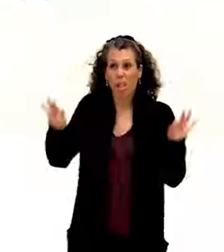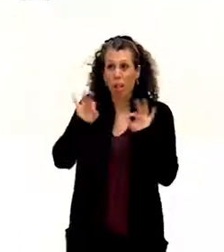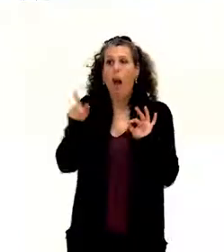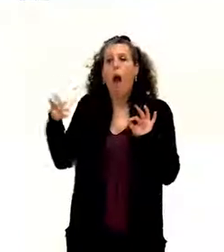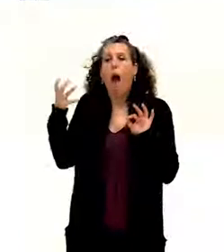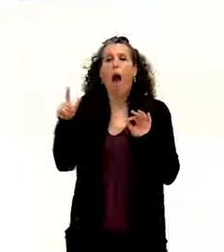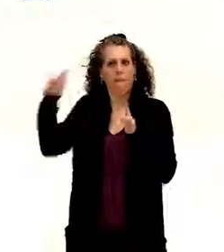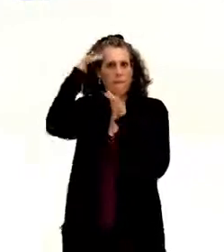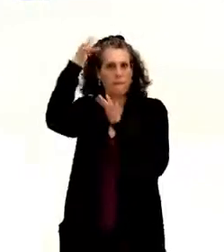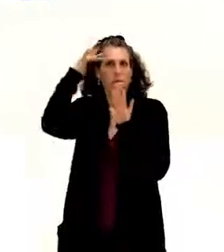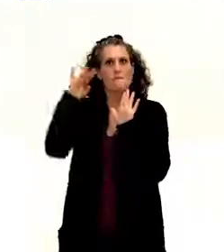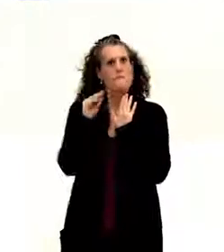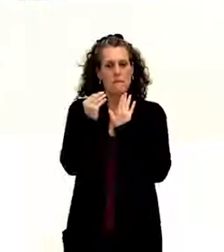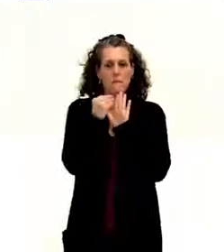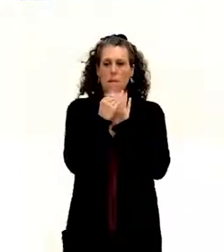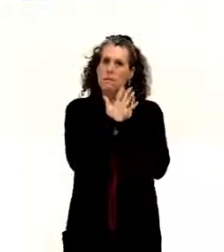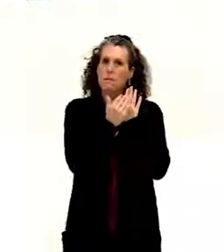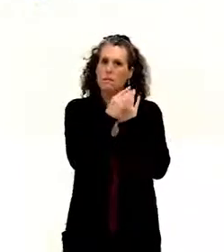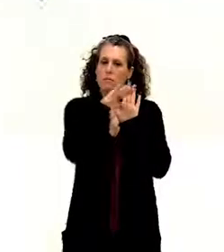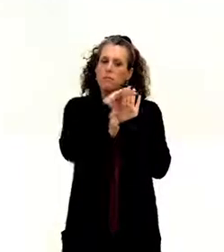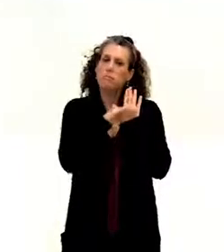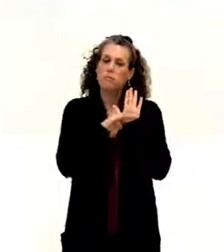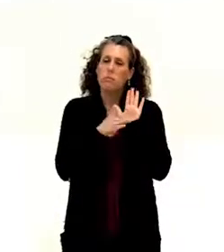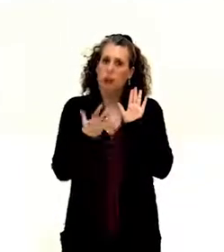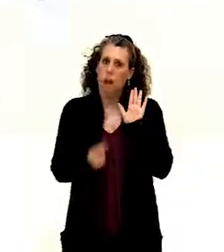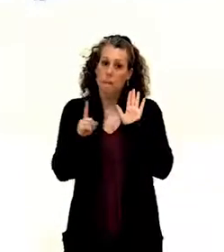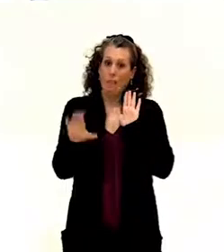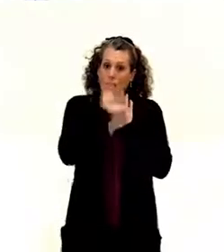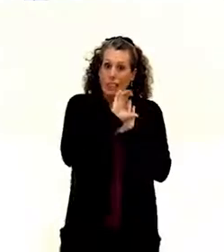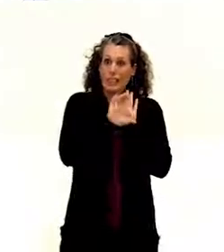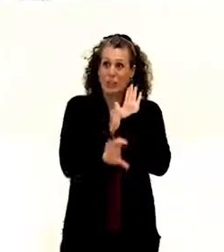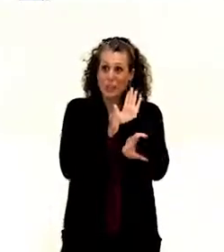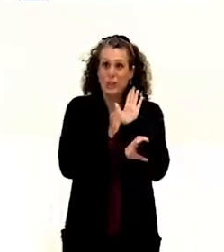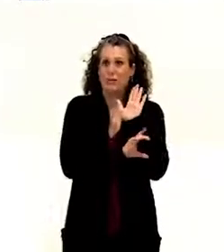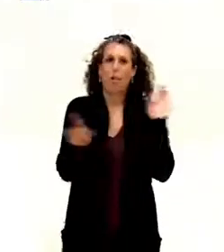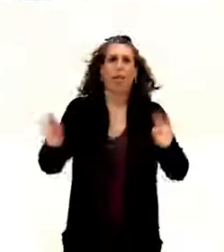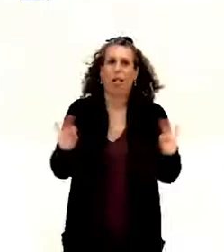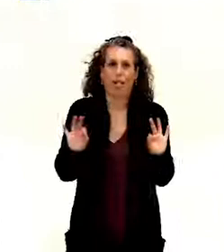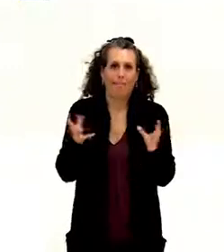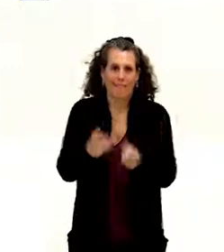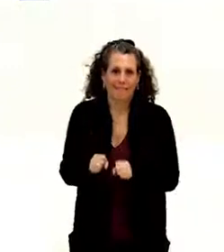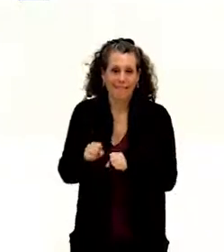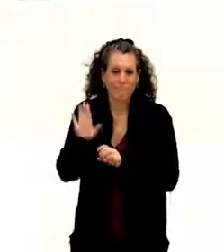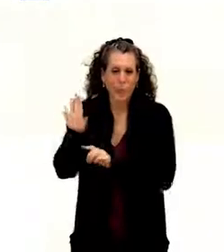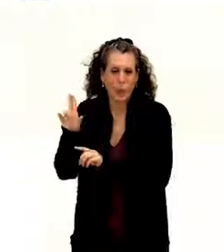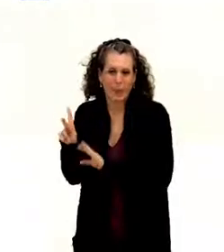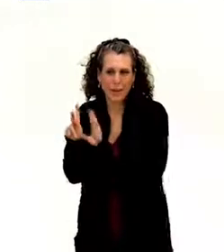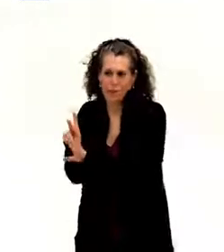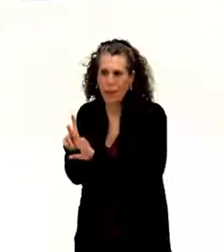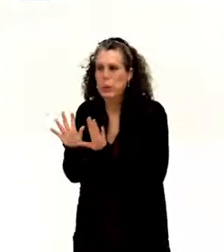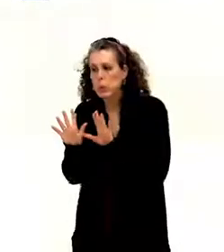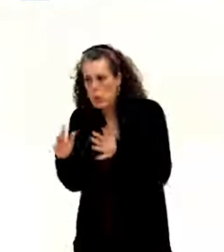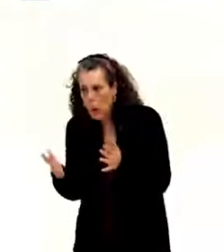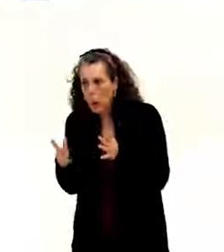principles, unwritten principles. So, quite wisely, Protocol